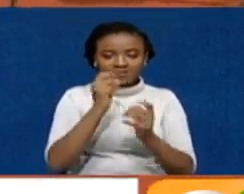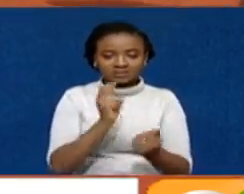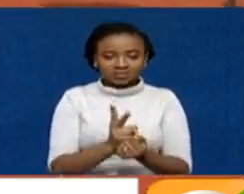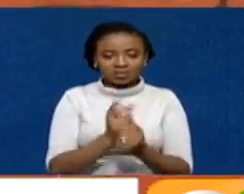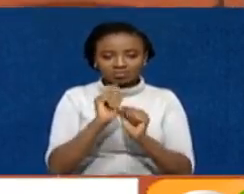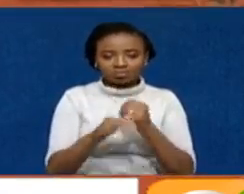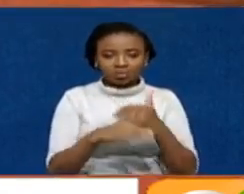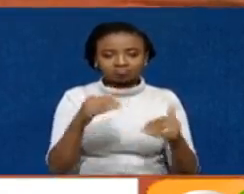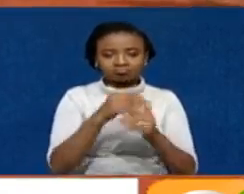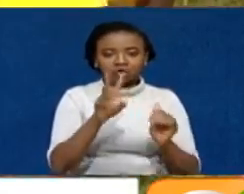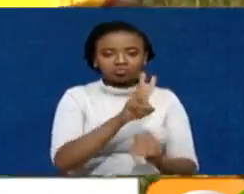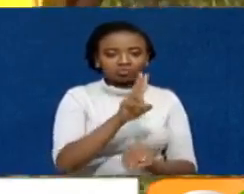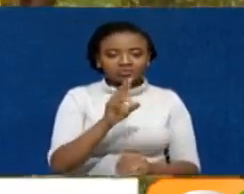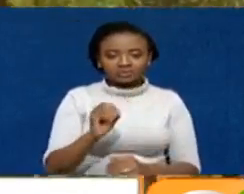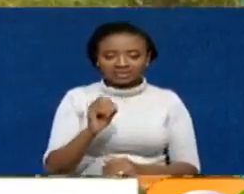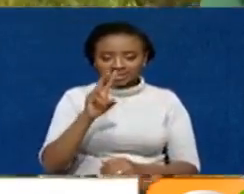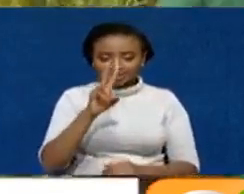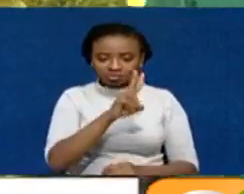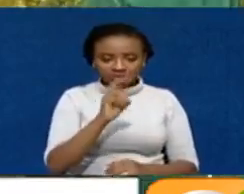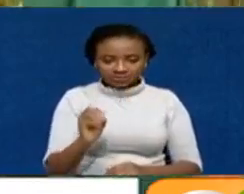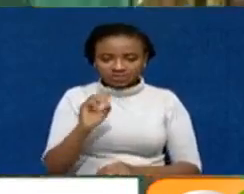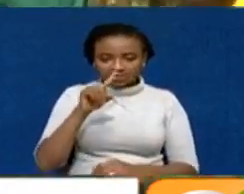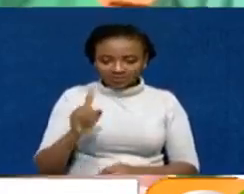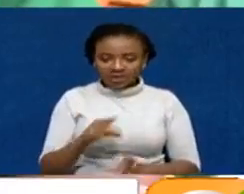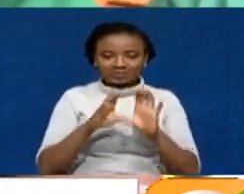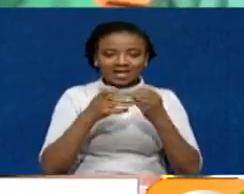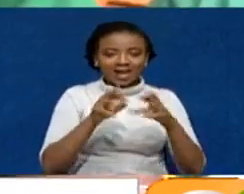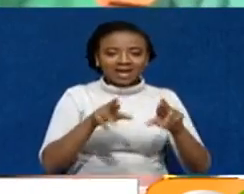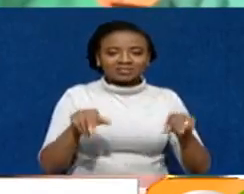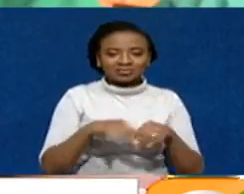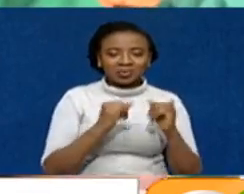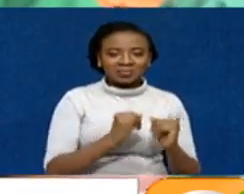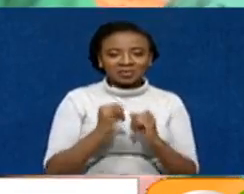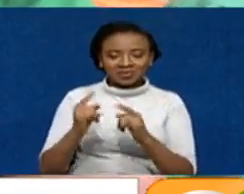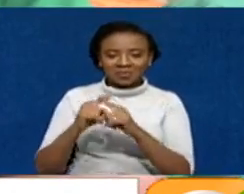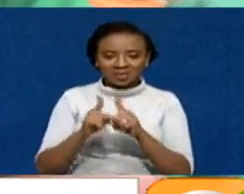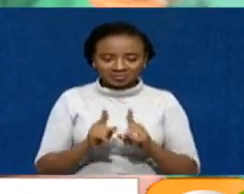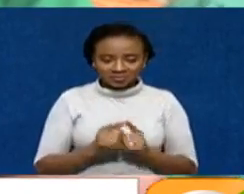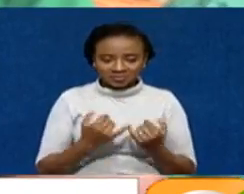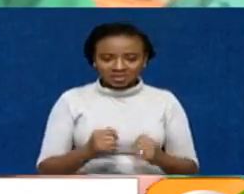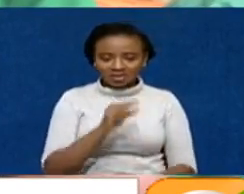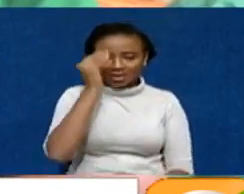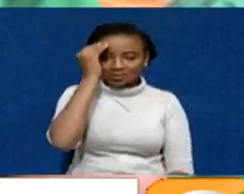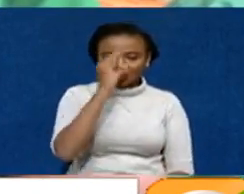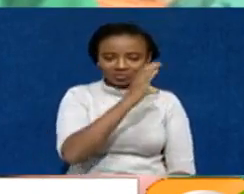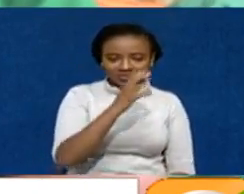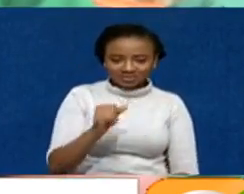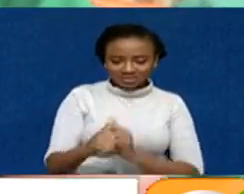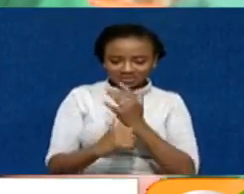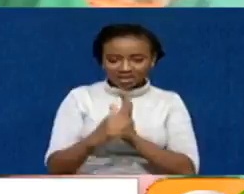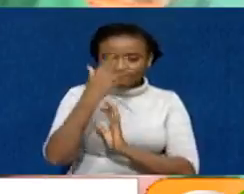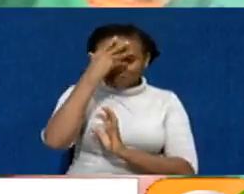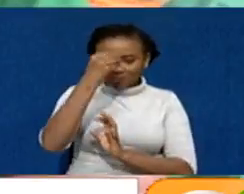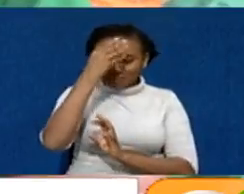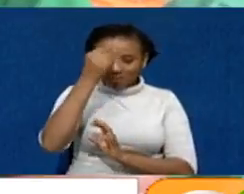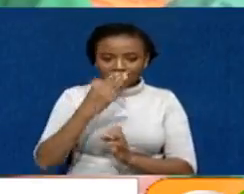new classrooms are required in the country to bridge the gap. But for now, Education CS Professor George Magoha in a